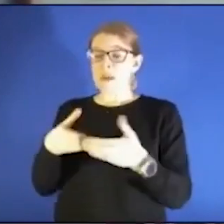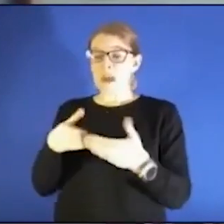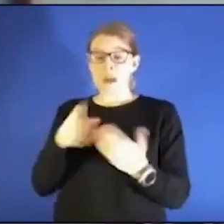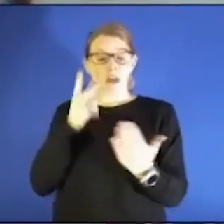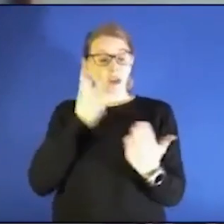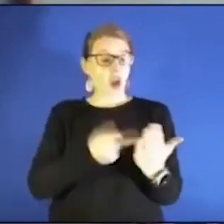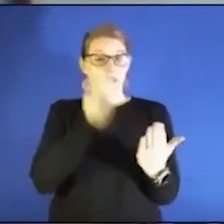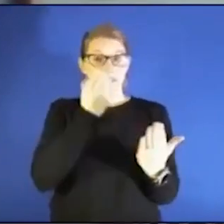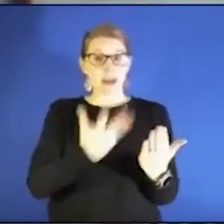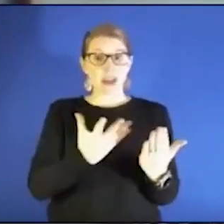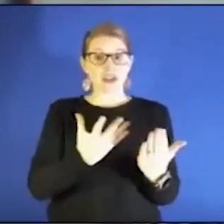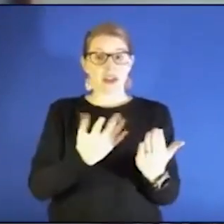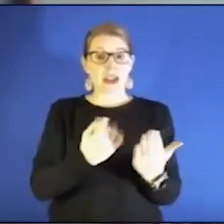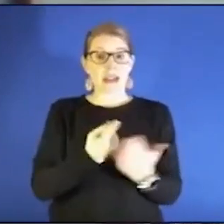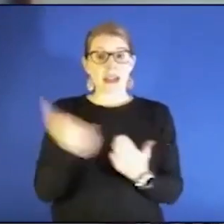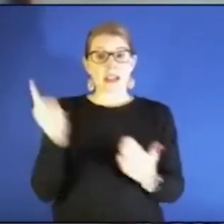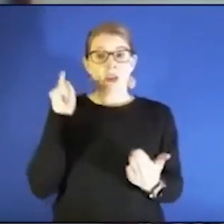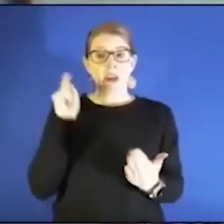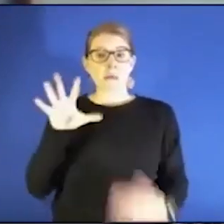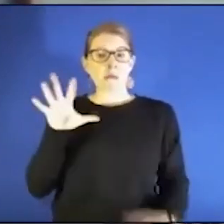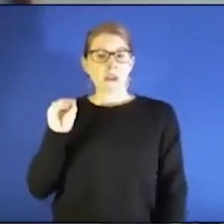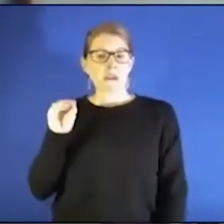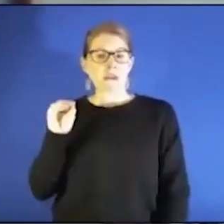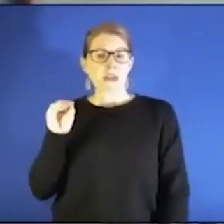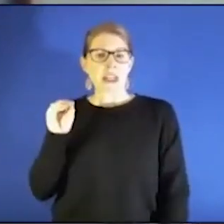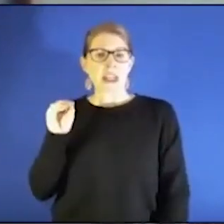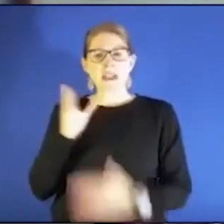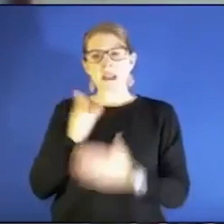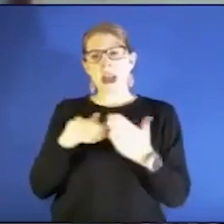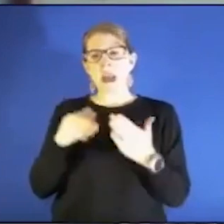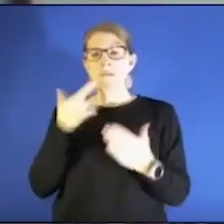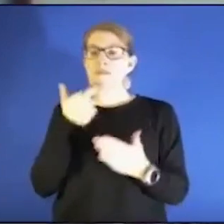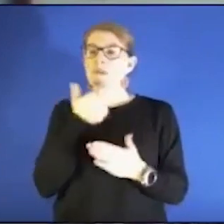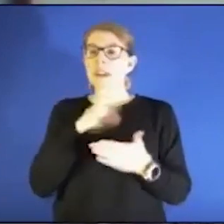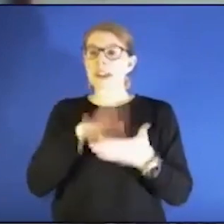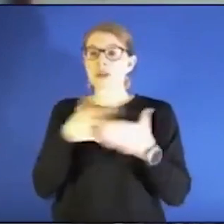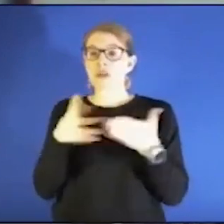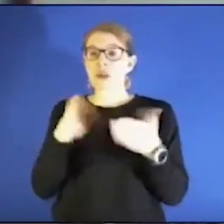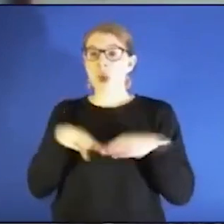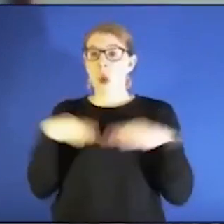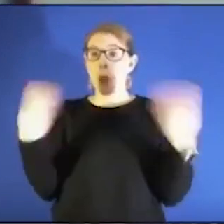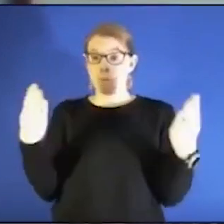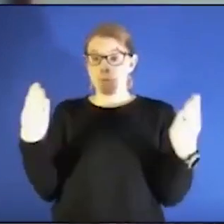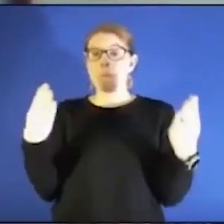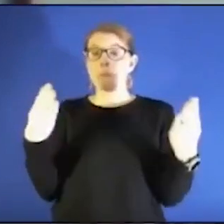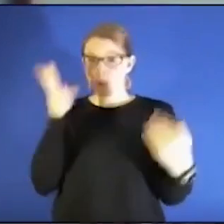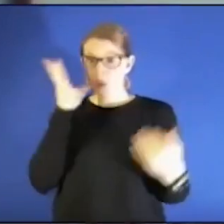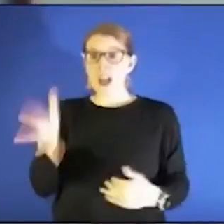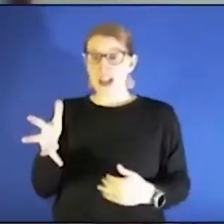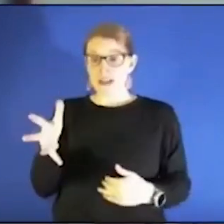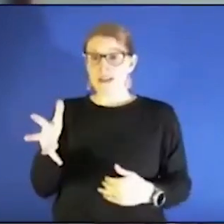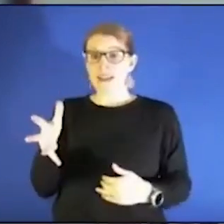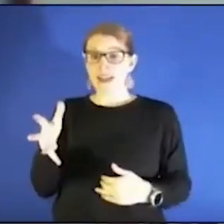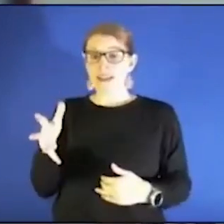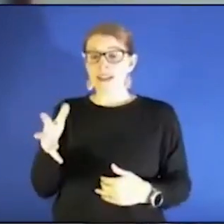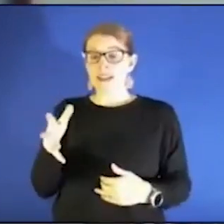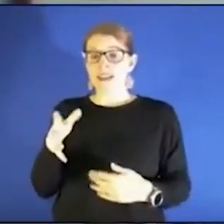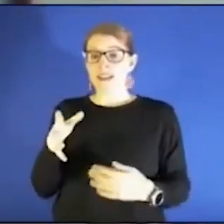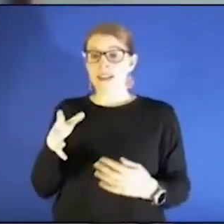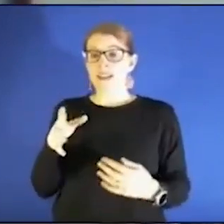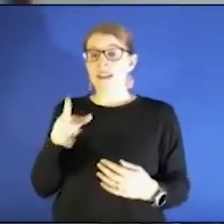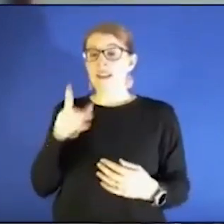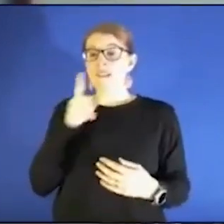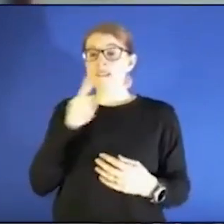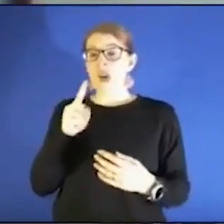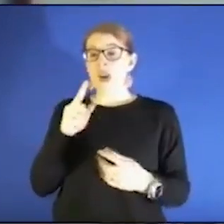showed, I think it's 50 some restaurants scheduled to open in the first half of 2022 in